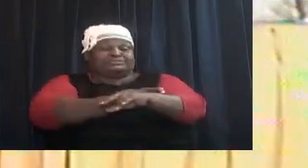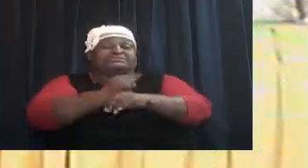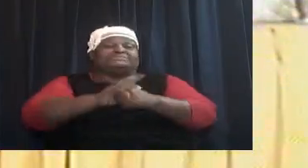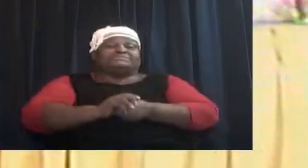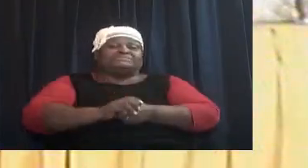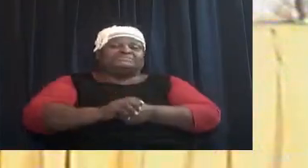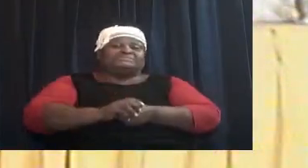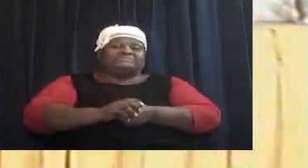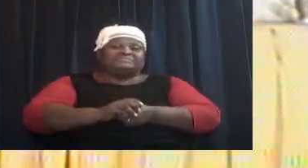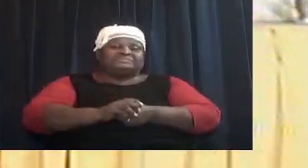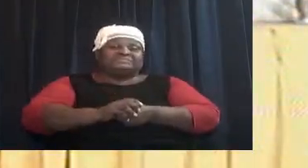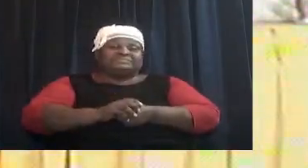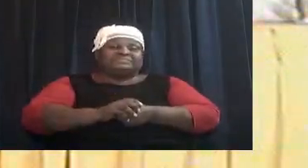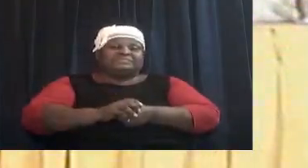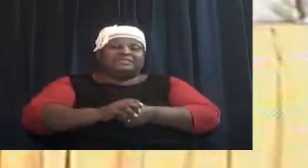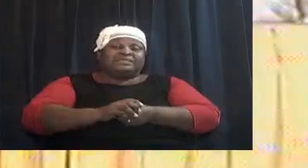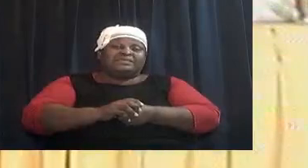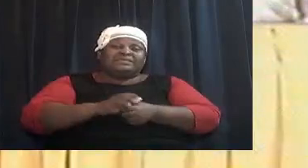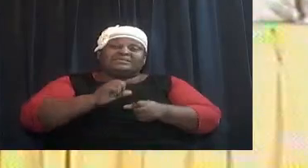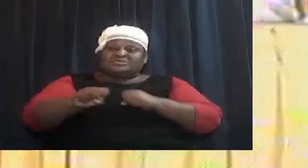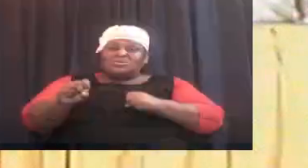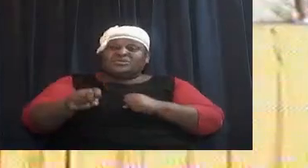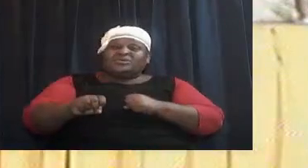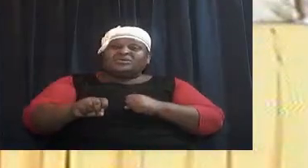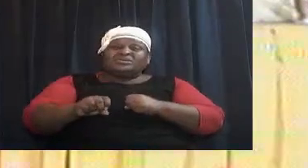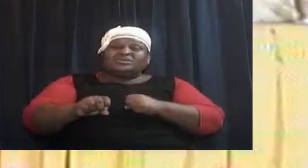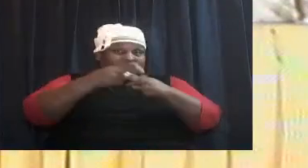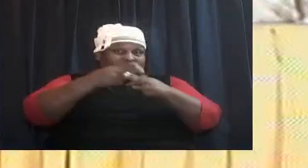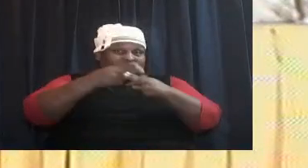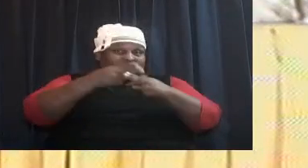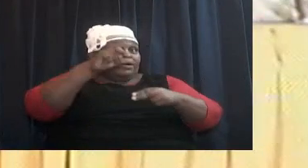And so when Simeon, and so she named one Simeon.